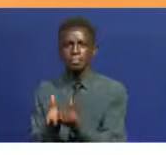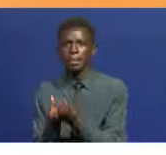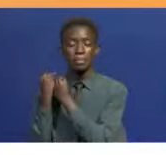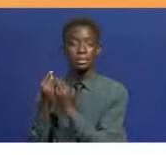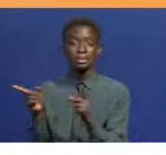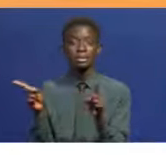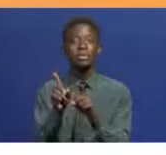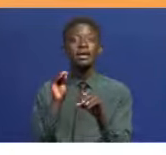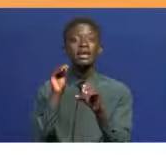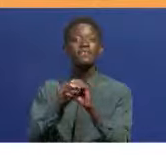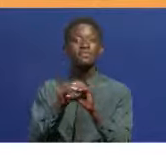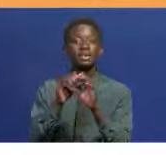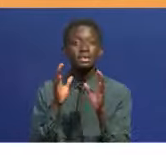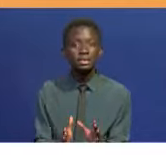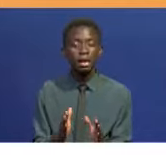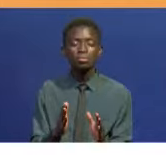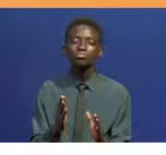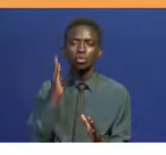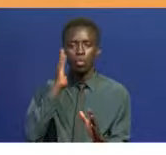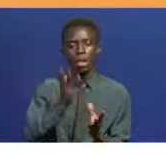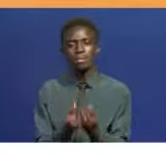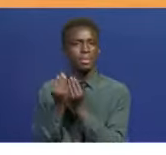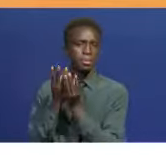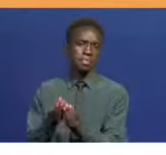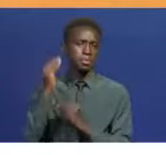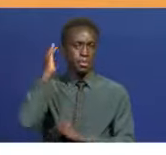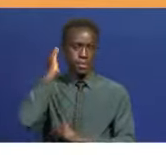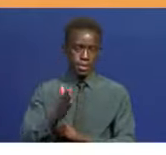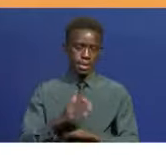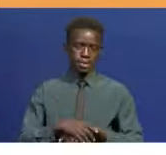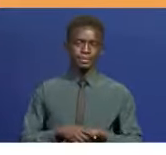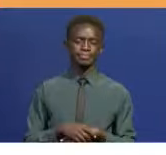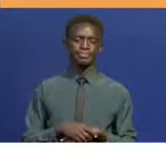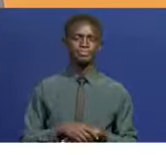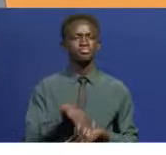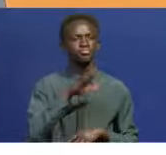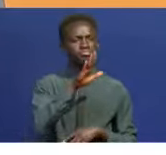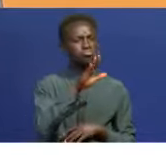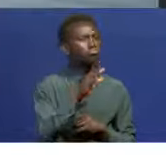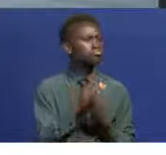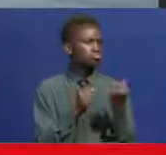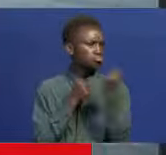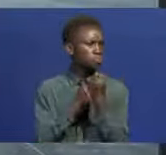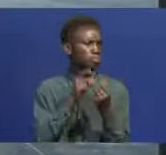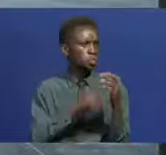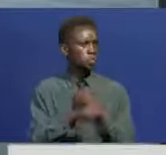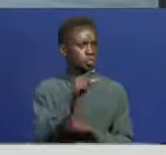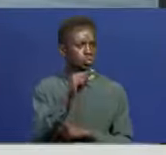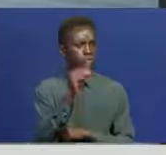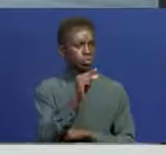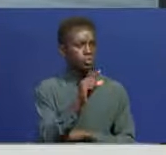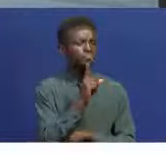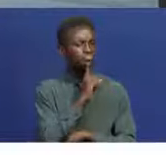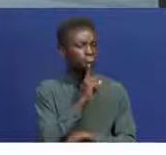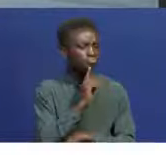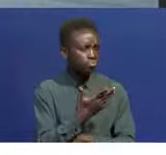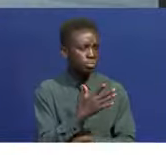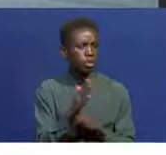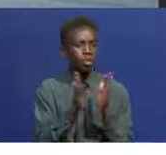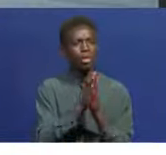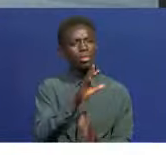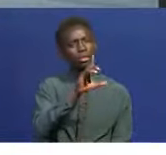industry pulling out. Beefing what George has talked about, and Diego actually started with it, talking about, if we're talking